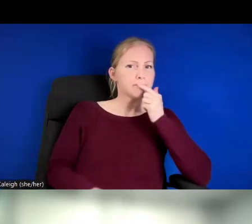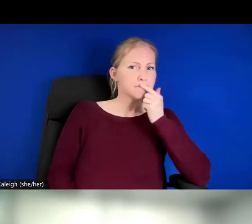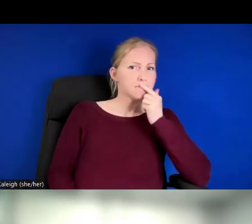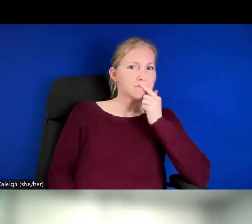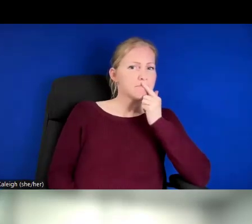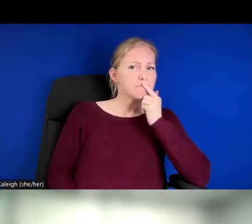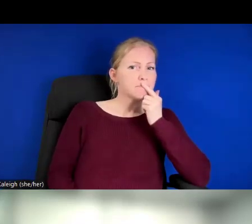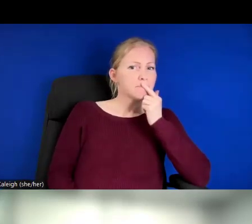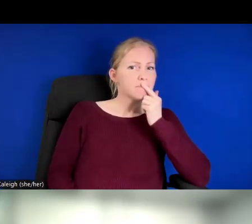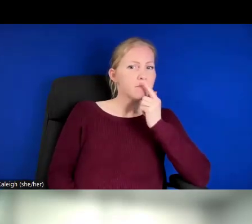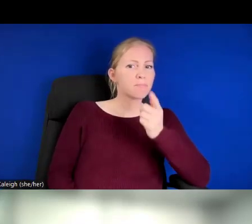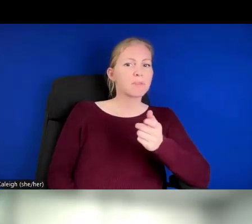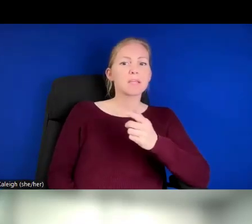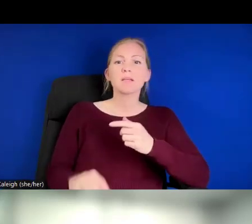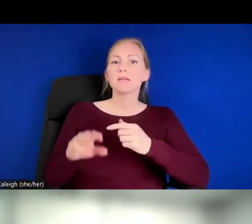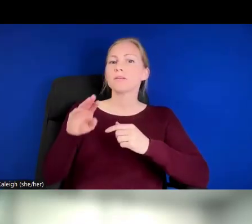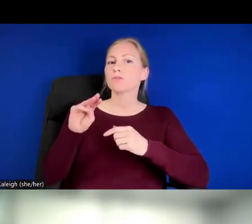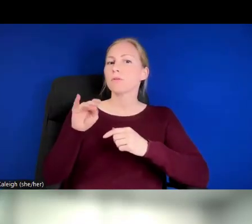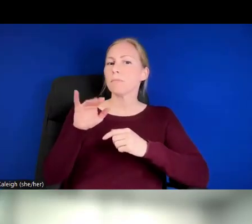Minnick litigation